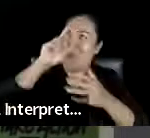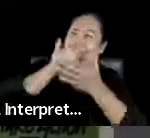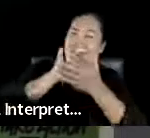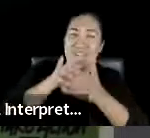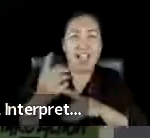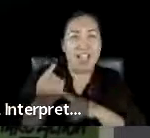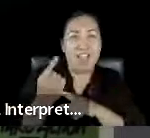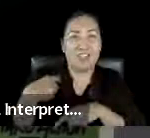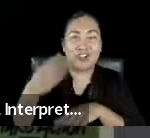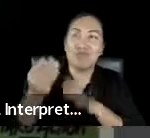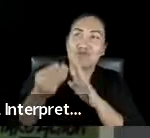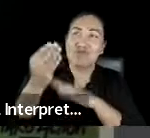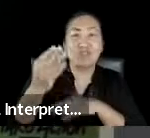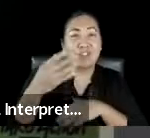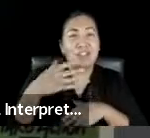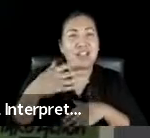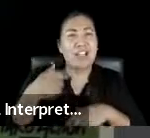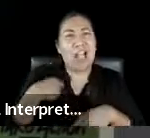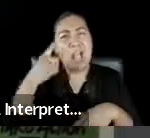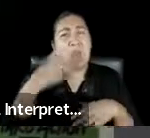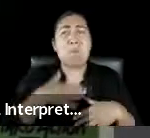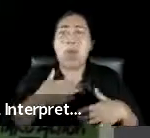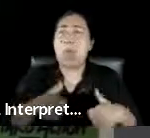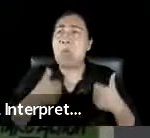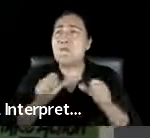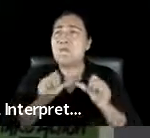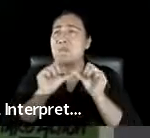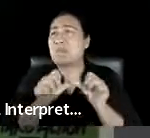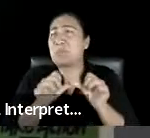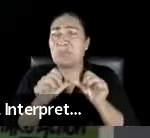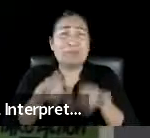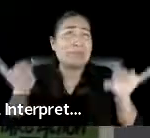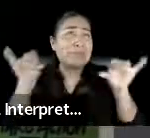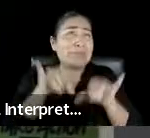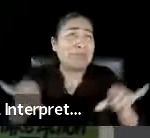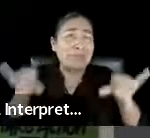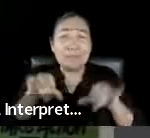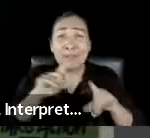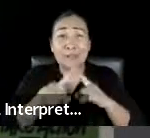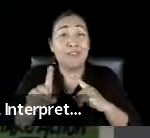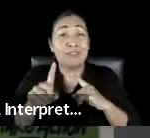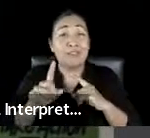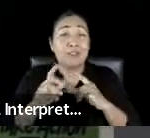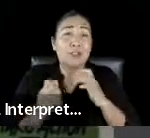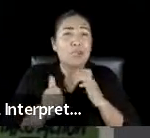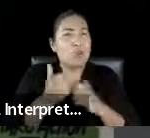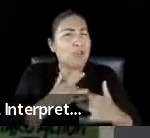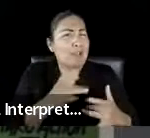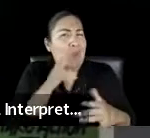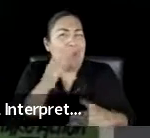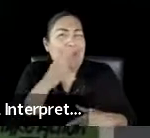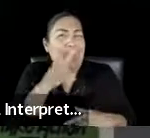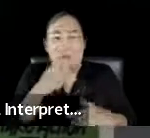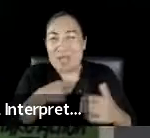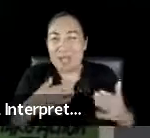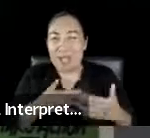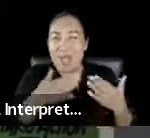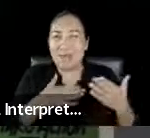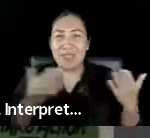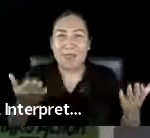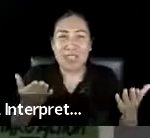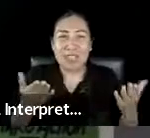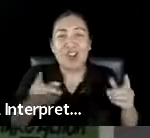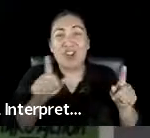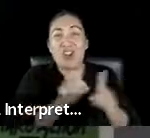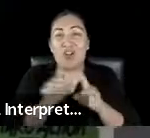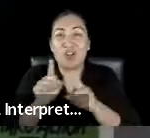having turned in my entry, I thought my life would just resume its monotonous patterns, and most likely it may soon. I'm happy to be here, as well